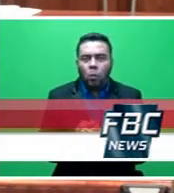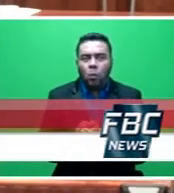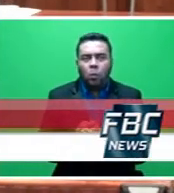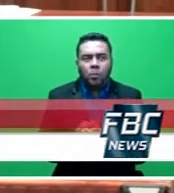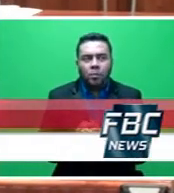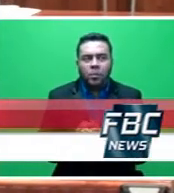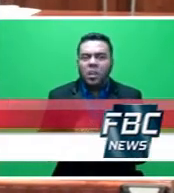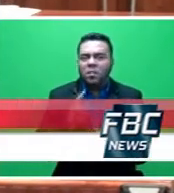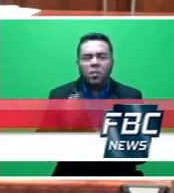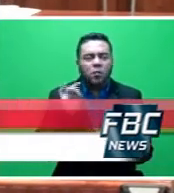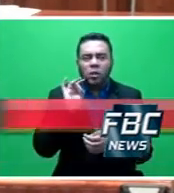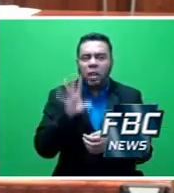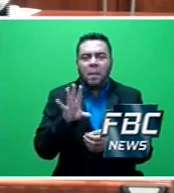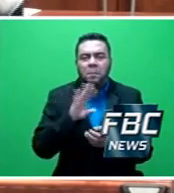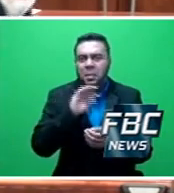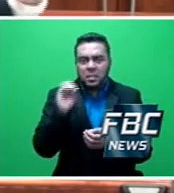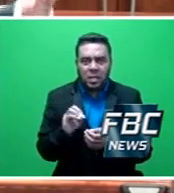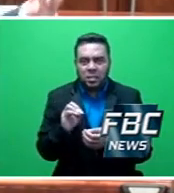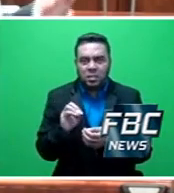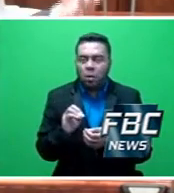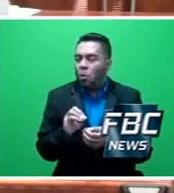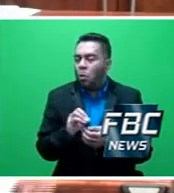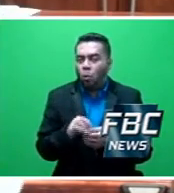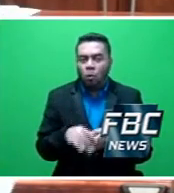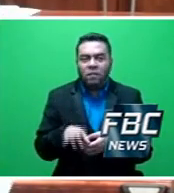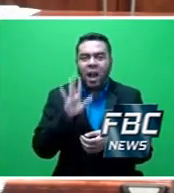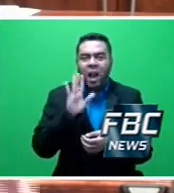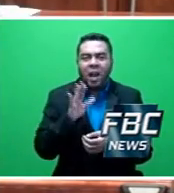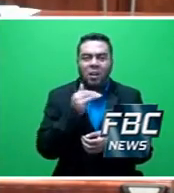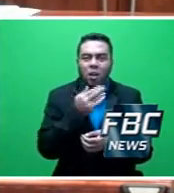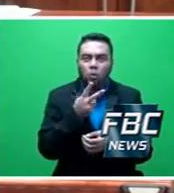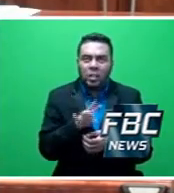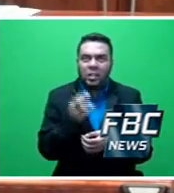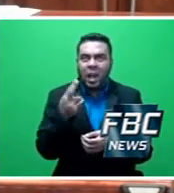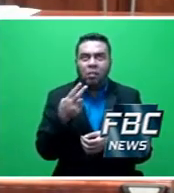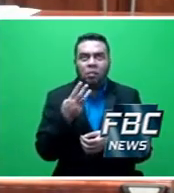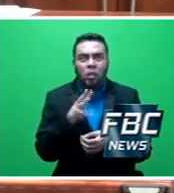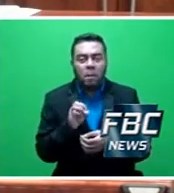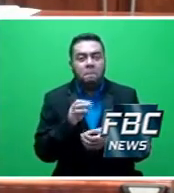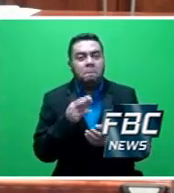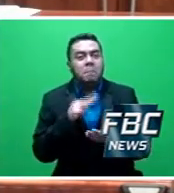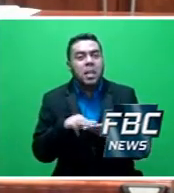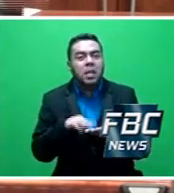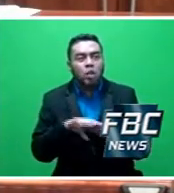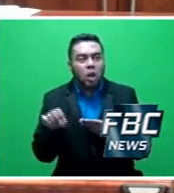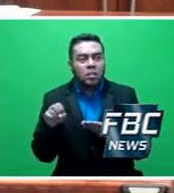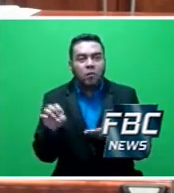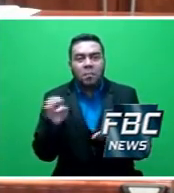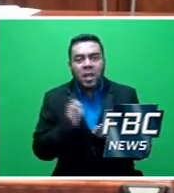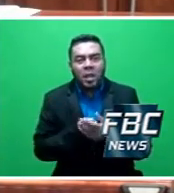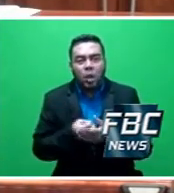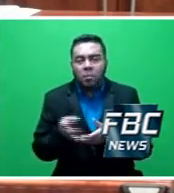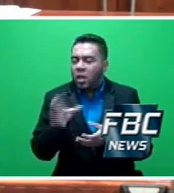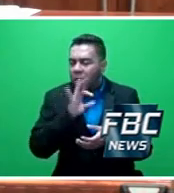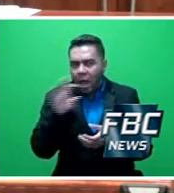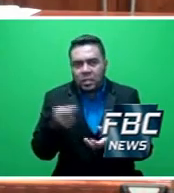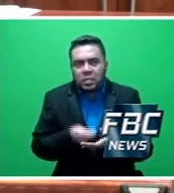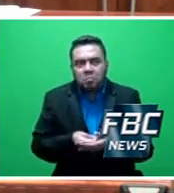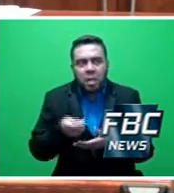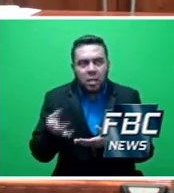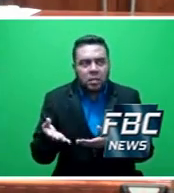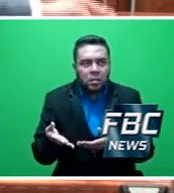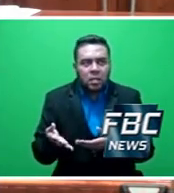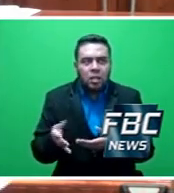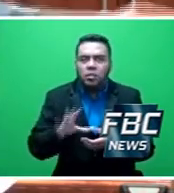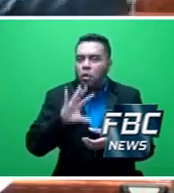did 10%, at least $120 to $130 million from the economy. They won't be able to spend that money, therefore you won't